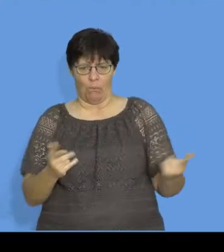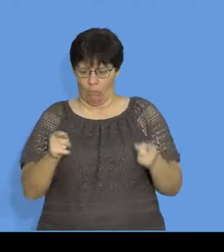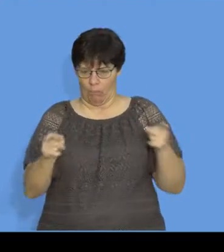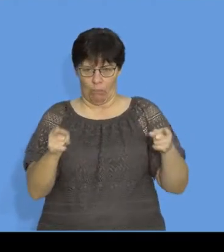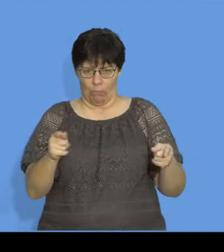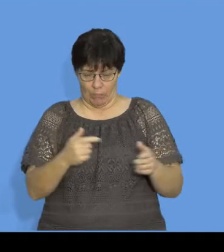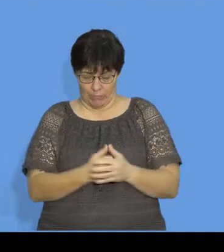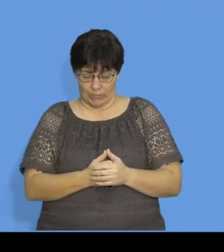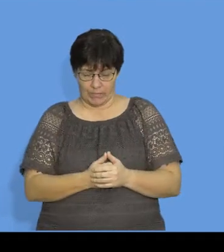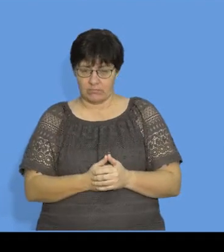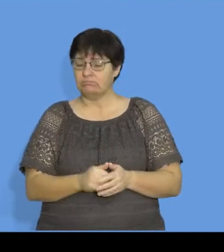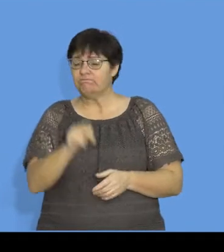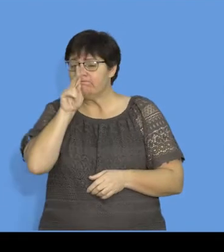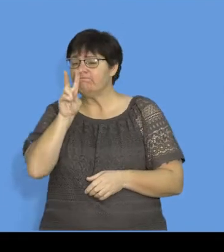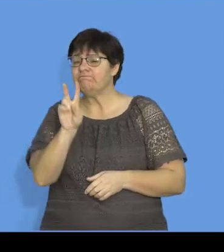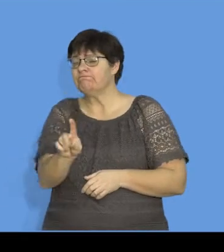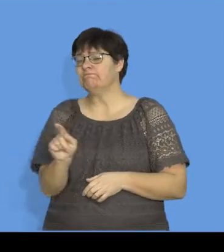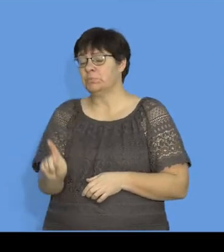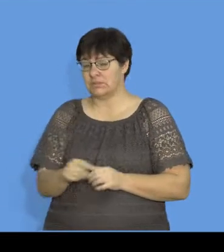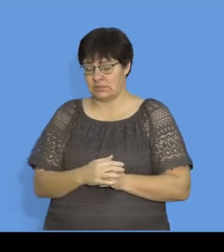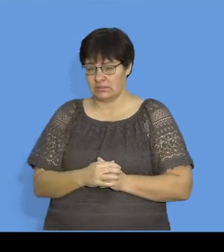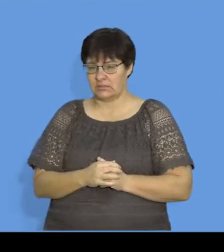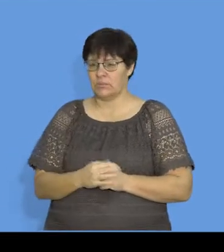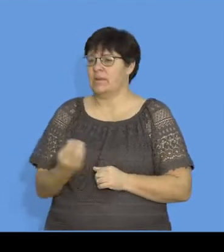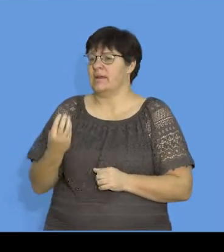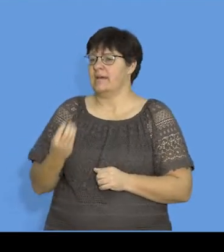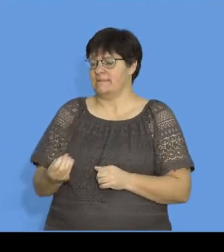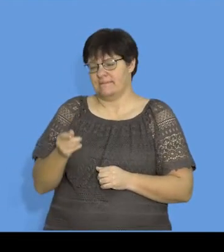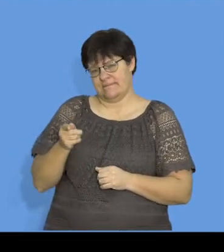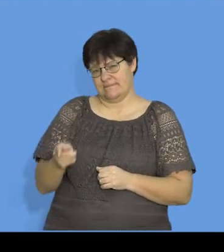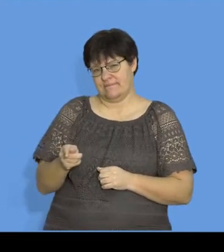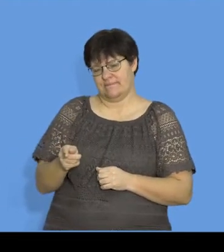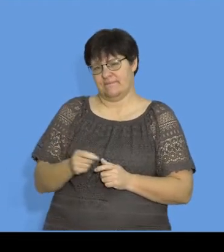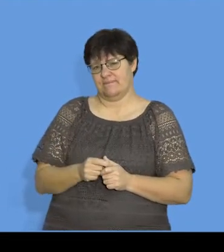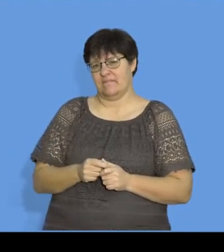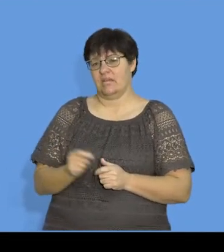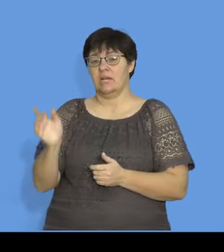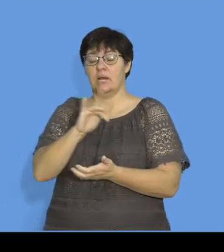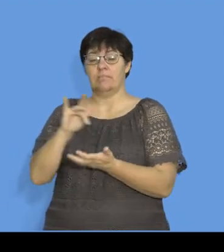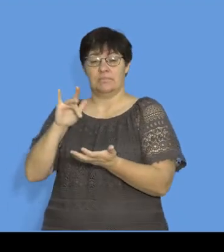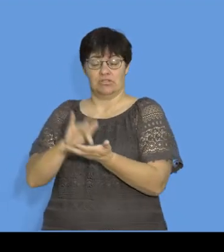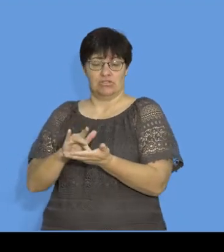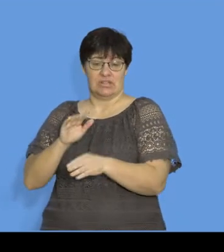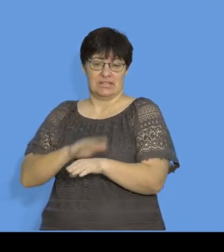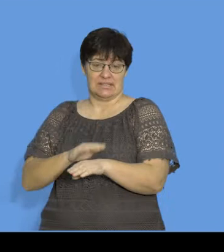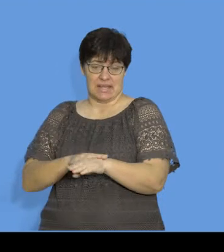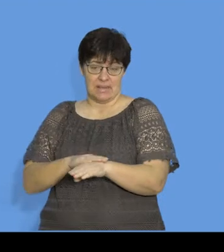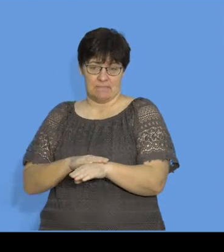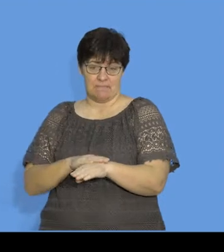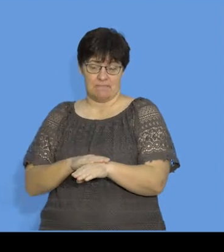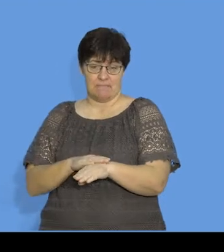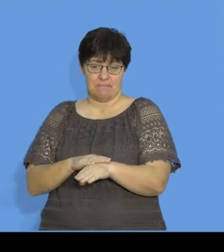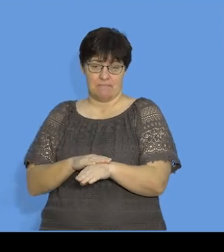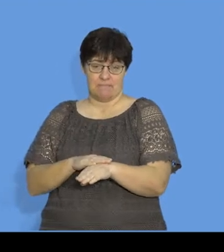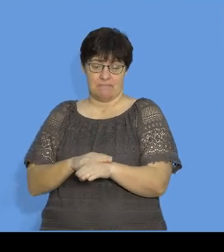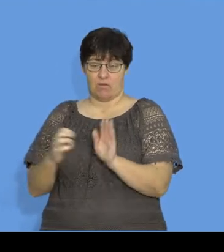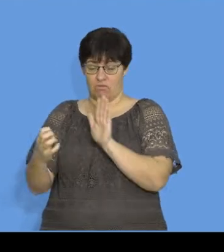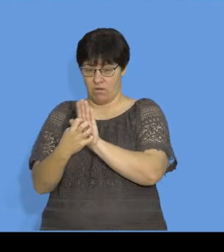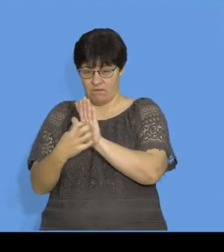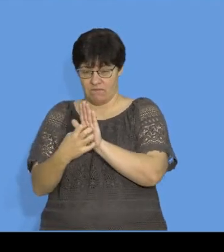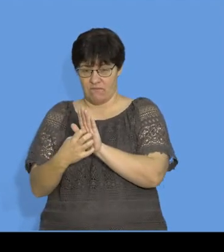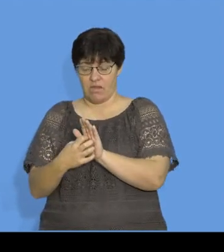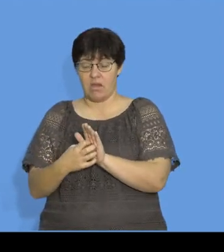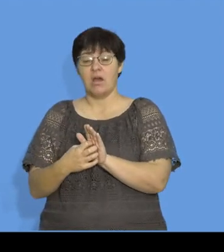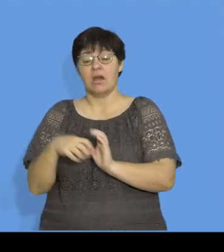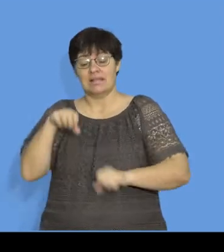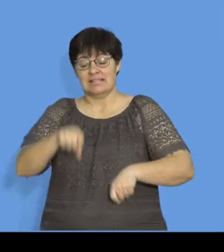what we're going to look at is we've got this. We have the position time graph for a cyclist that is moving west.